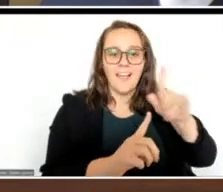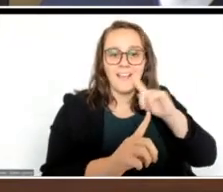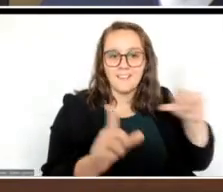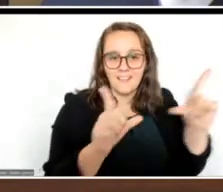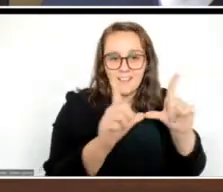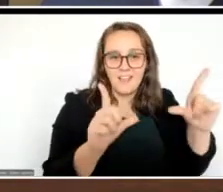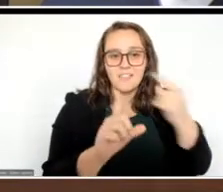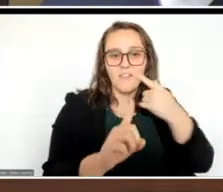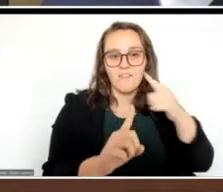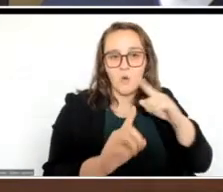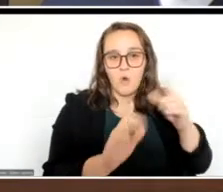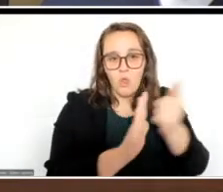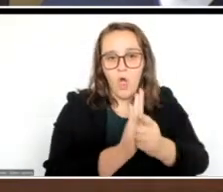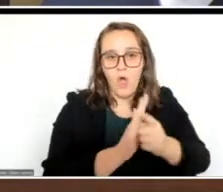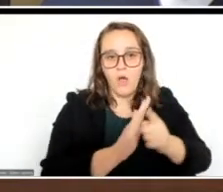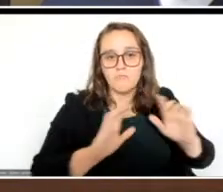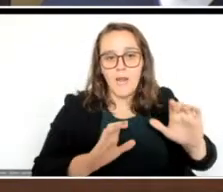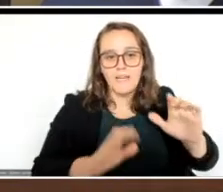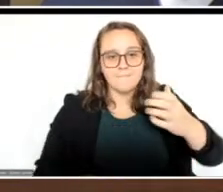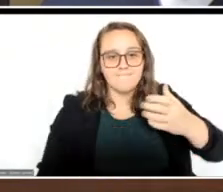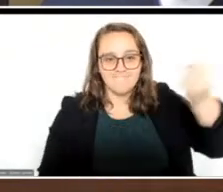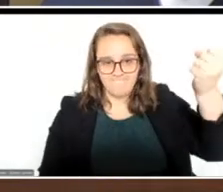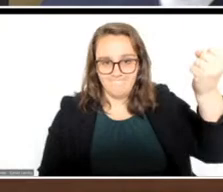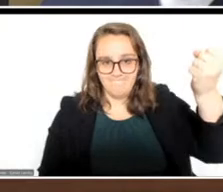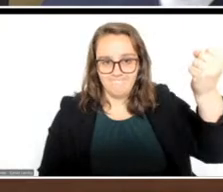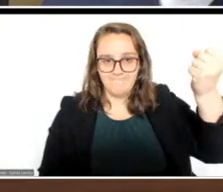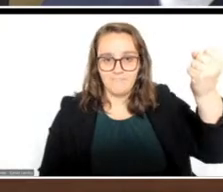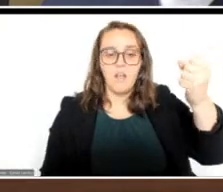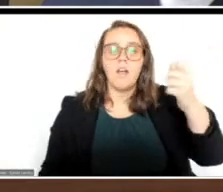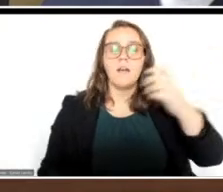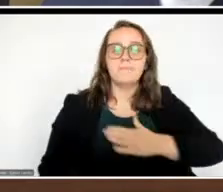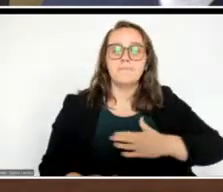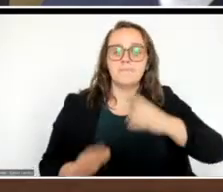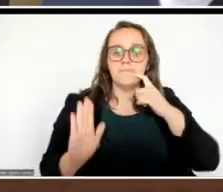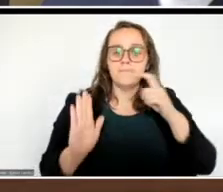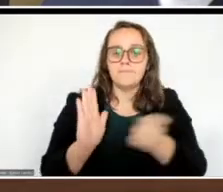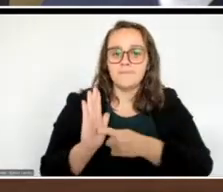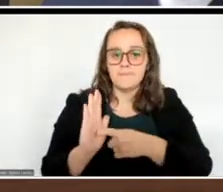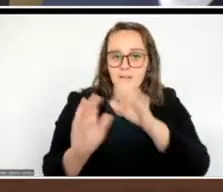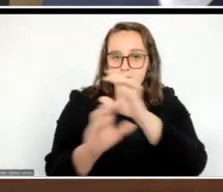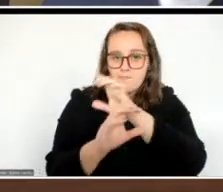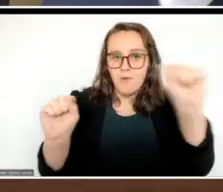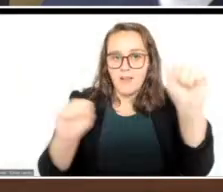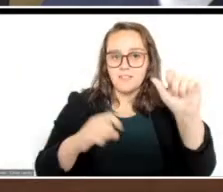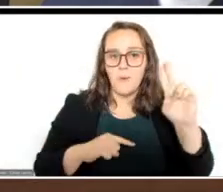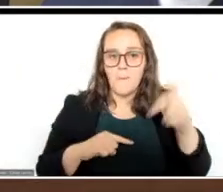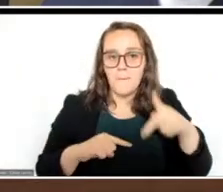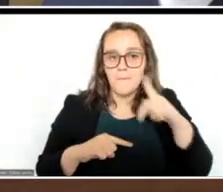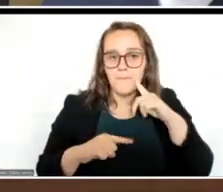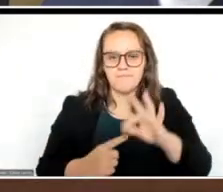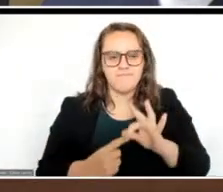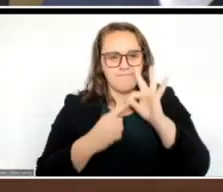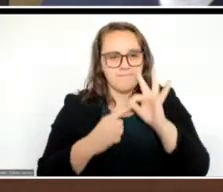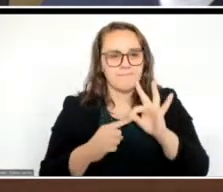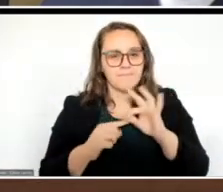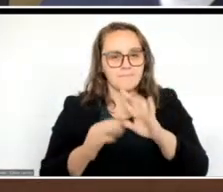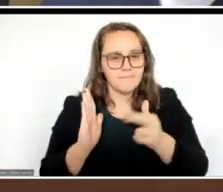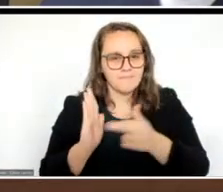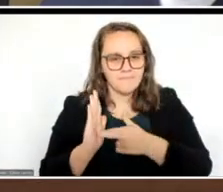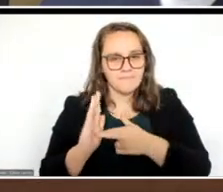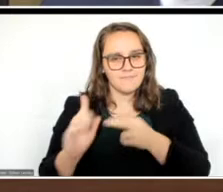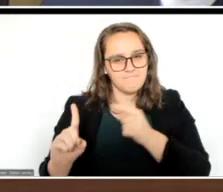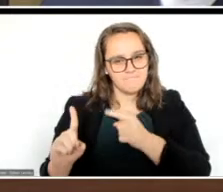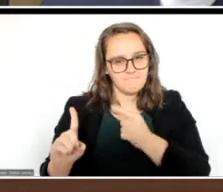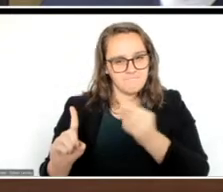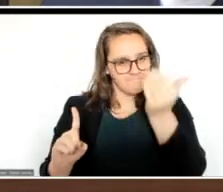please recognize that President Donald Trump was in a unique position, better informed about the absence